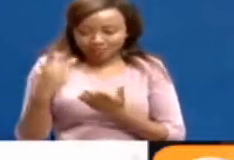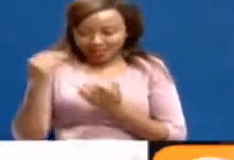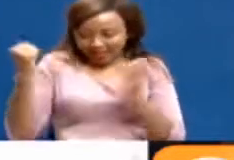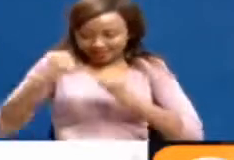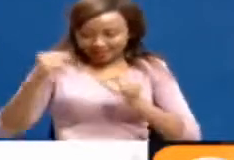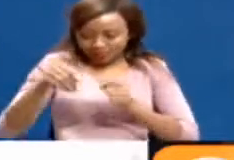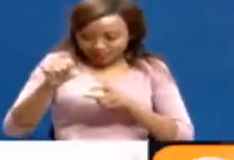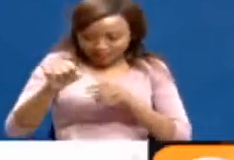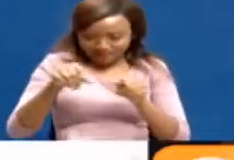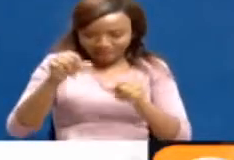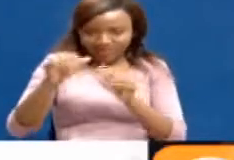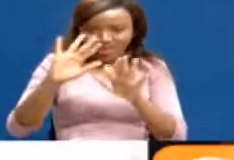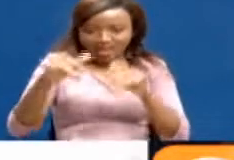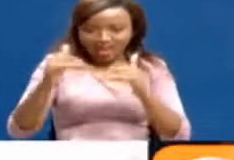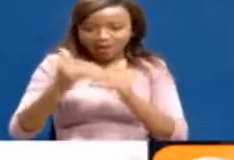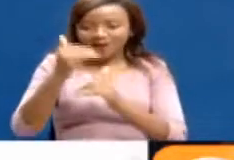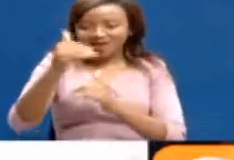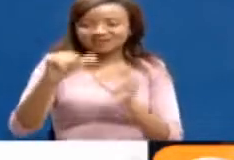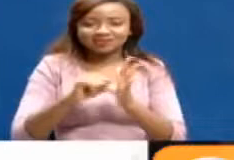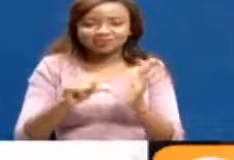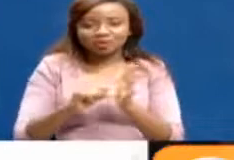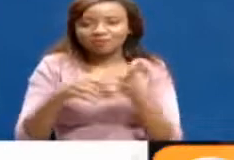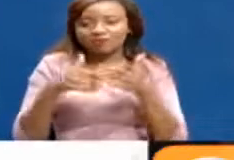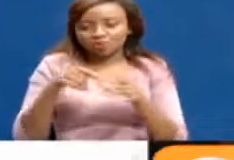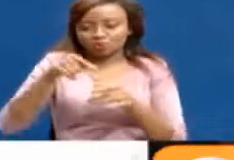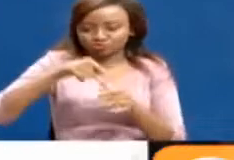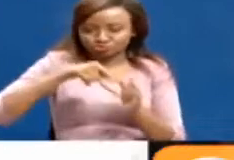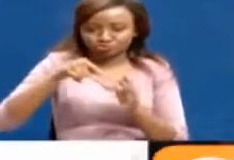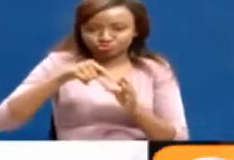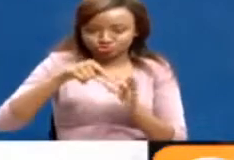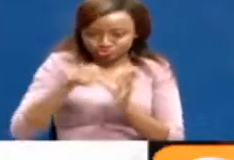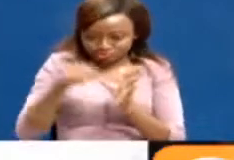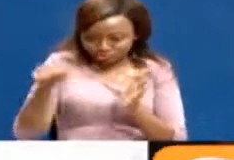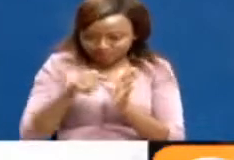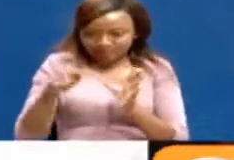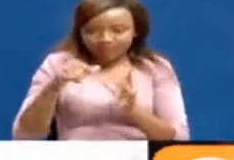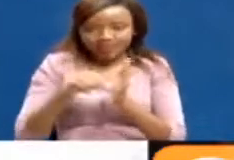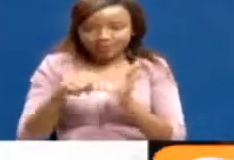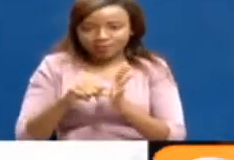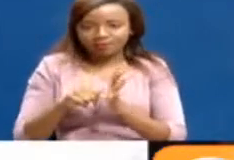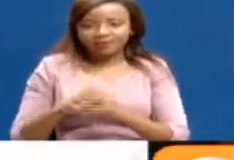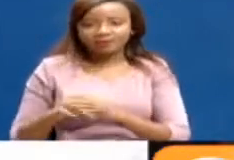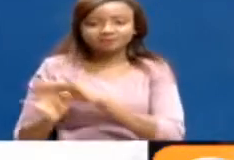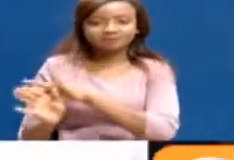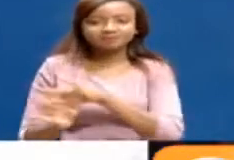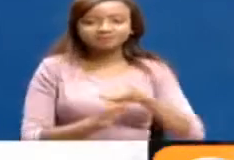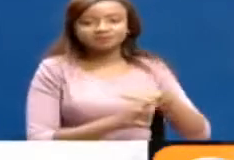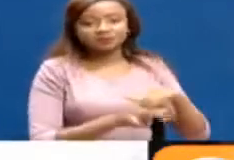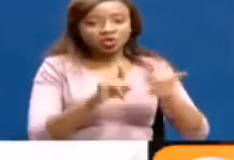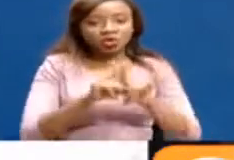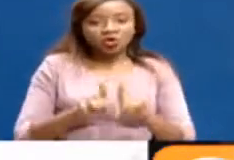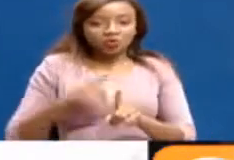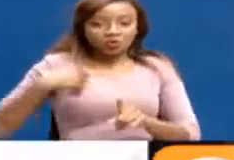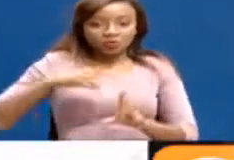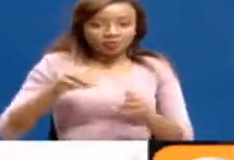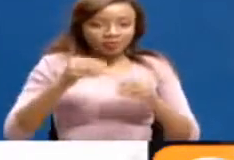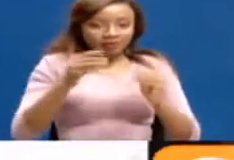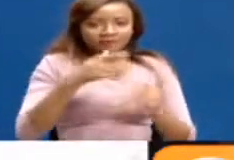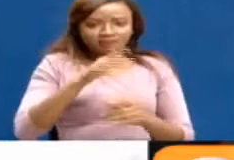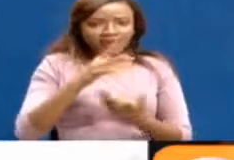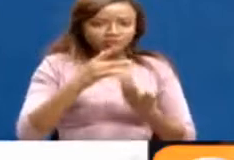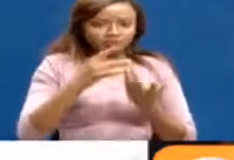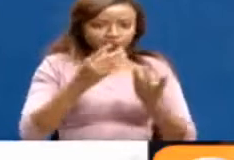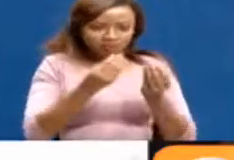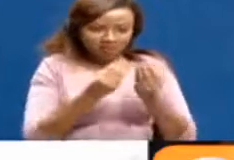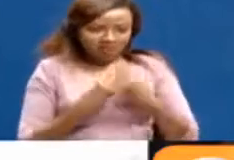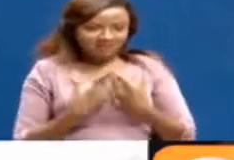And once that is done, we've given leeway for the cabinet secretary at that time of housing to be able to, prescribe regulations